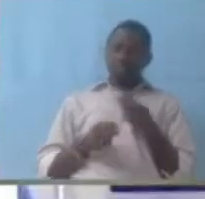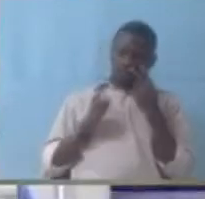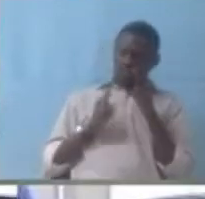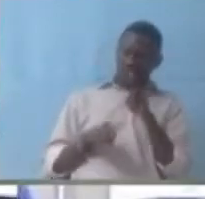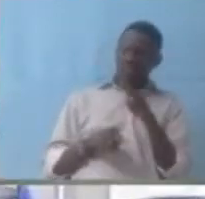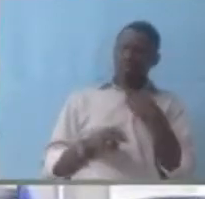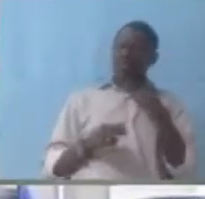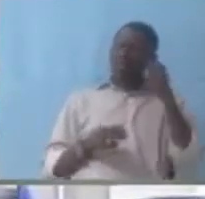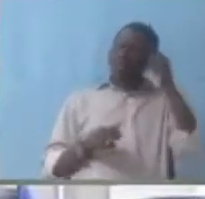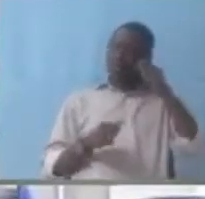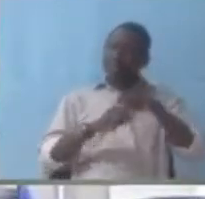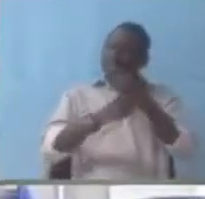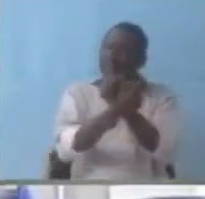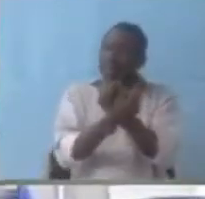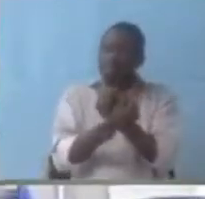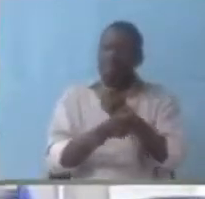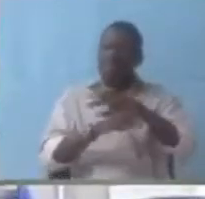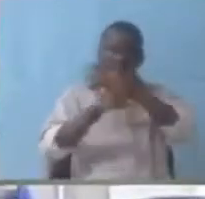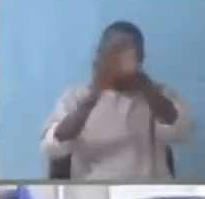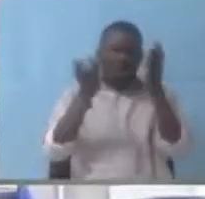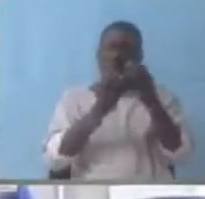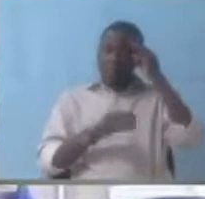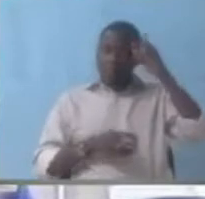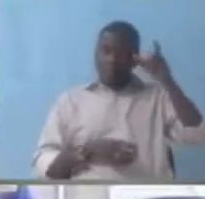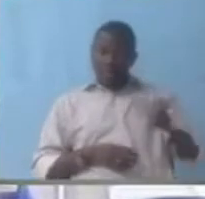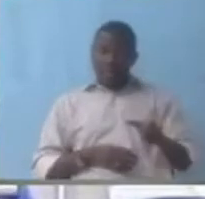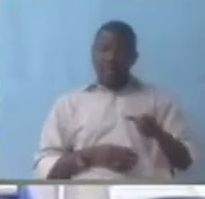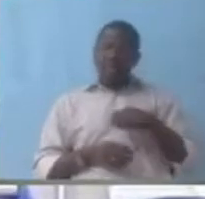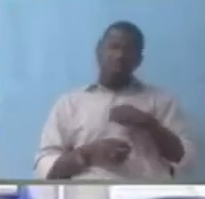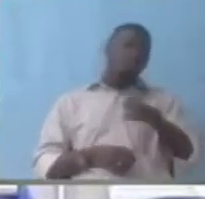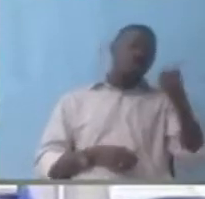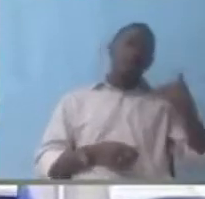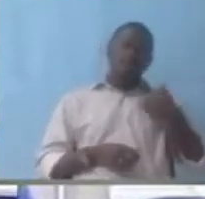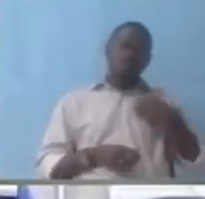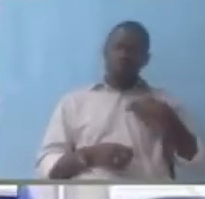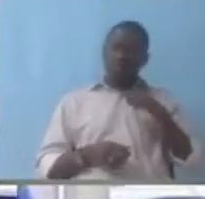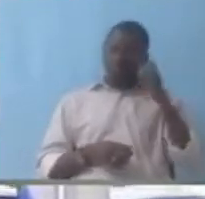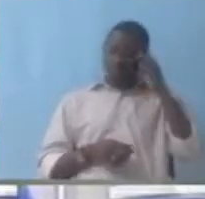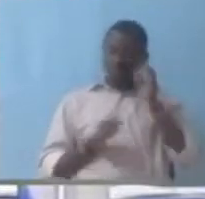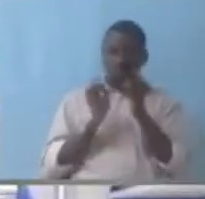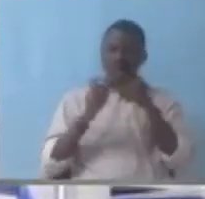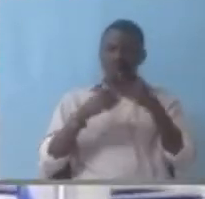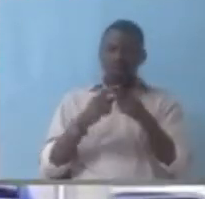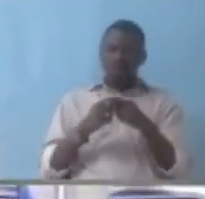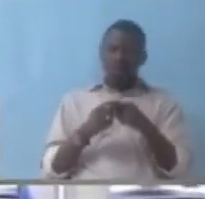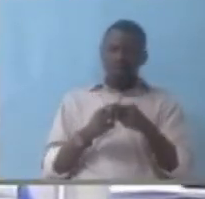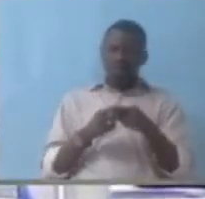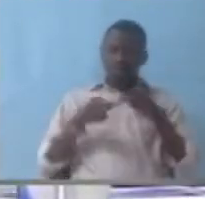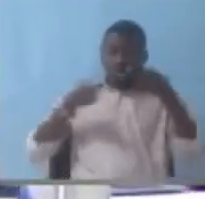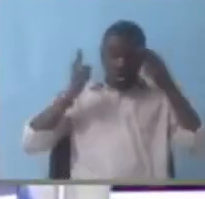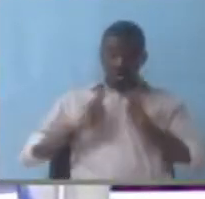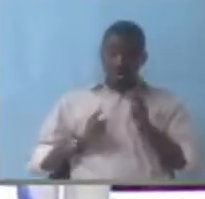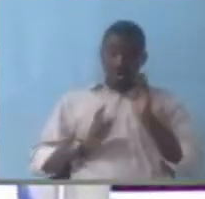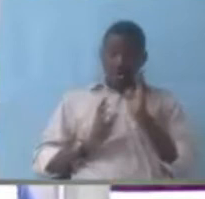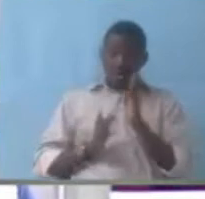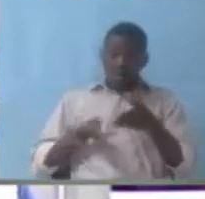concerned, the detentions of the minister as well as the others you've mentioned, were they lawful or not? Tela londoro ni minister ndo minister ni